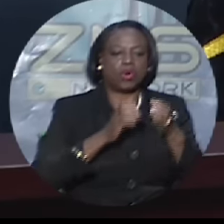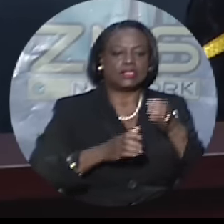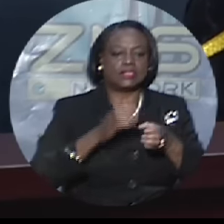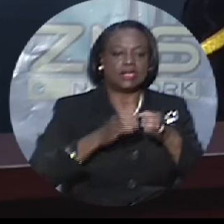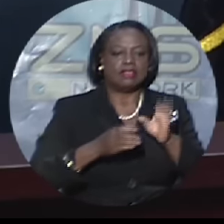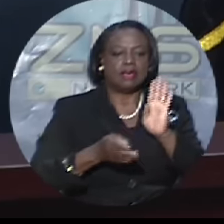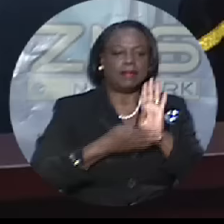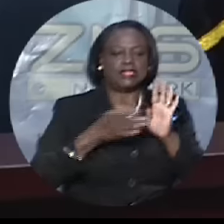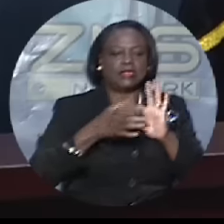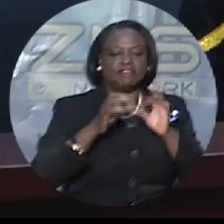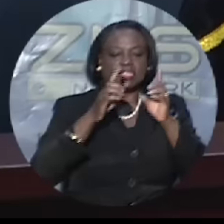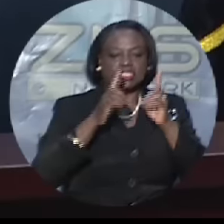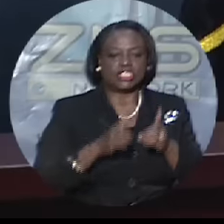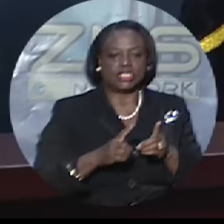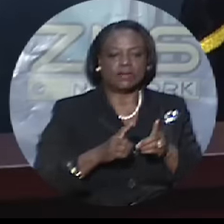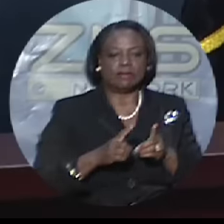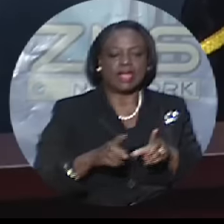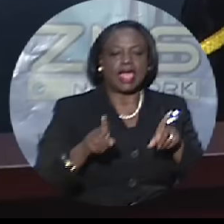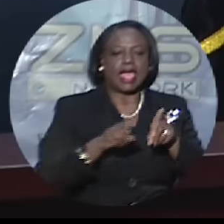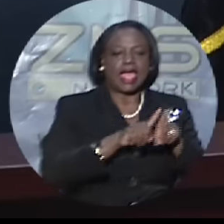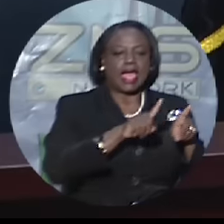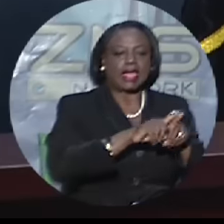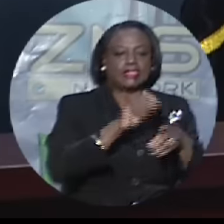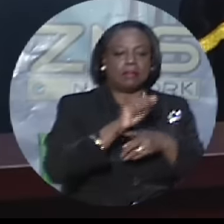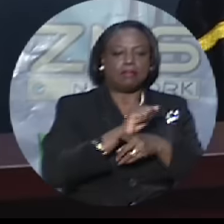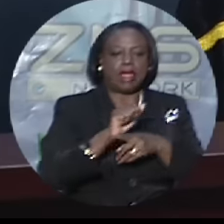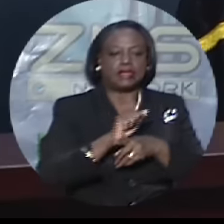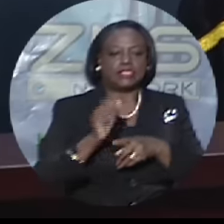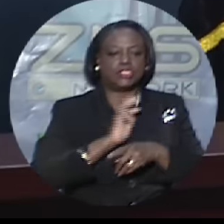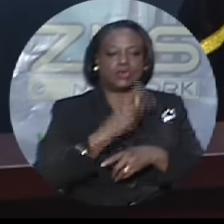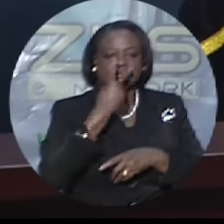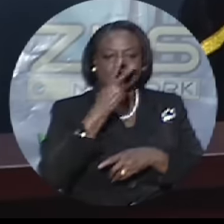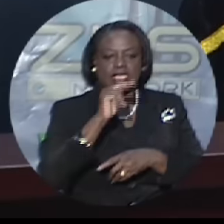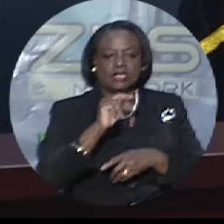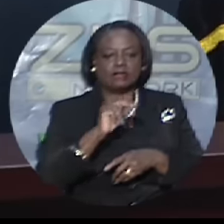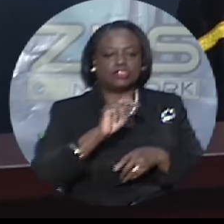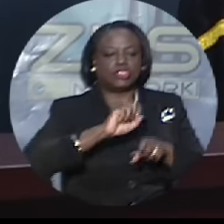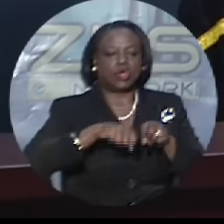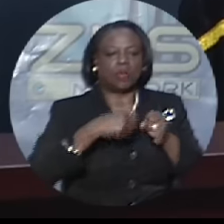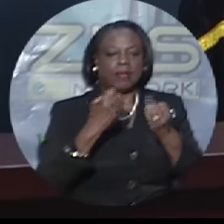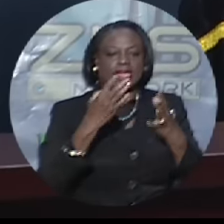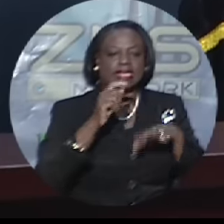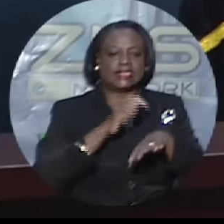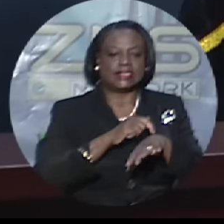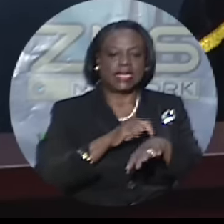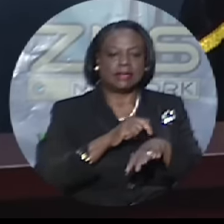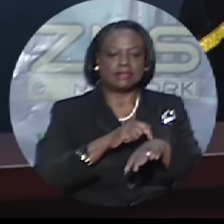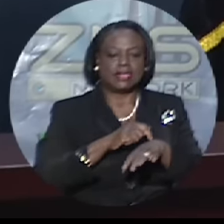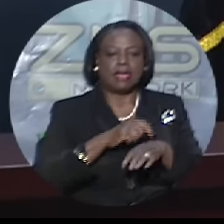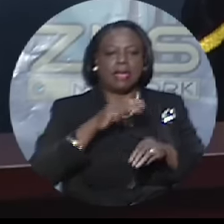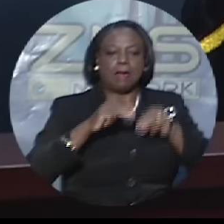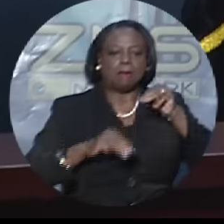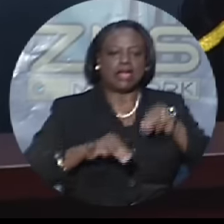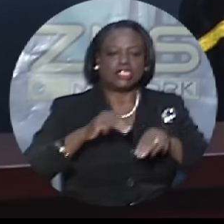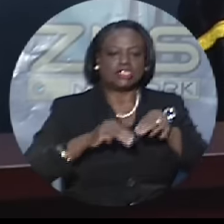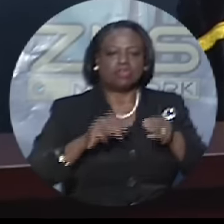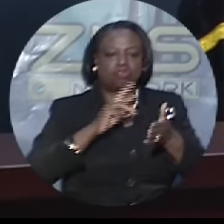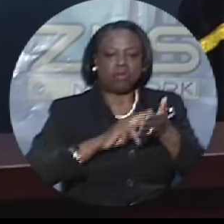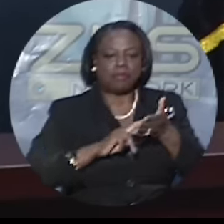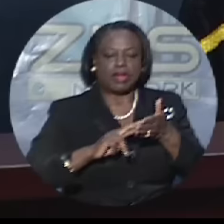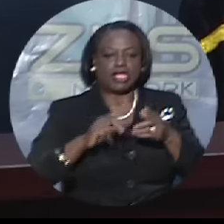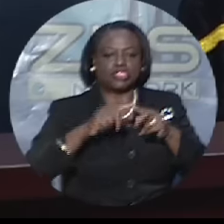wrong. And the practice that we have seen on far too many occasions of magistrates purporting to